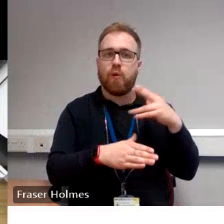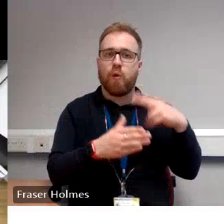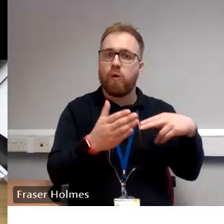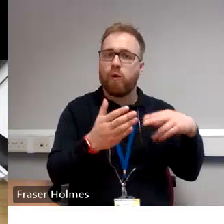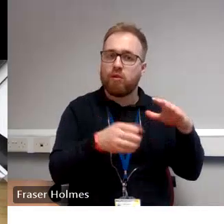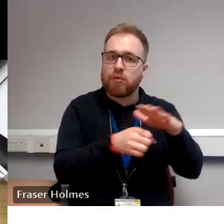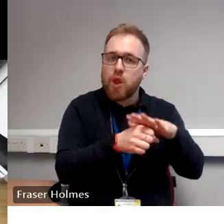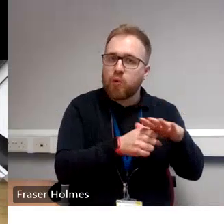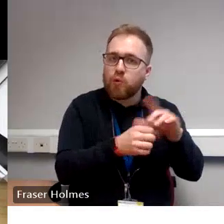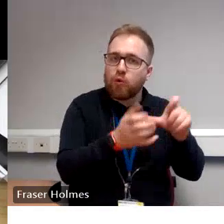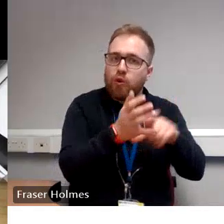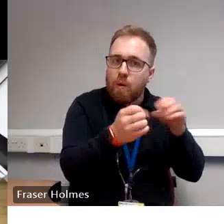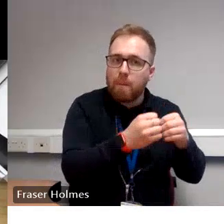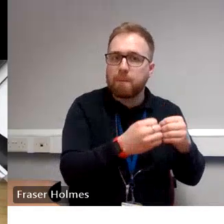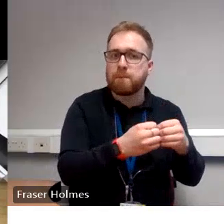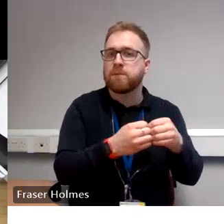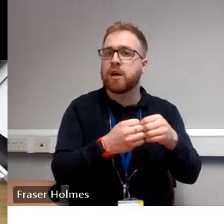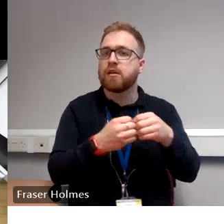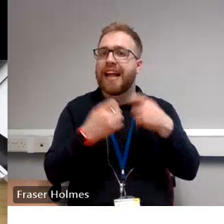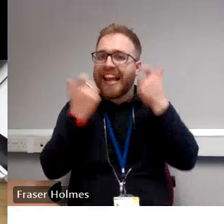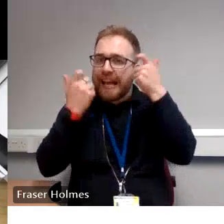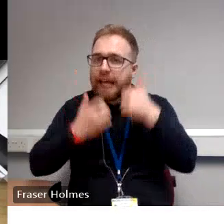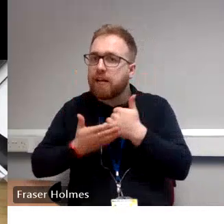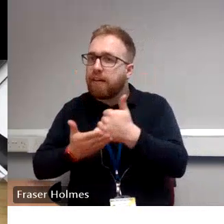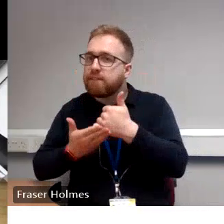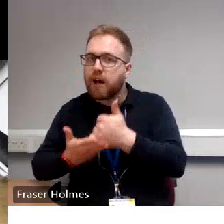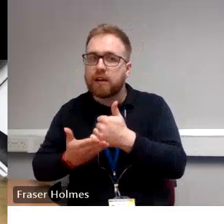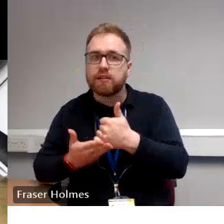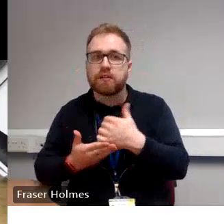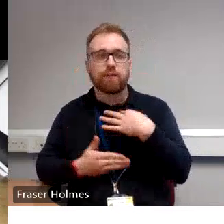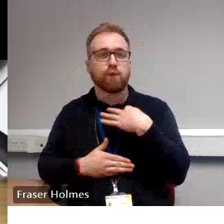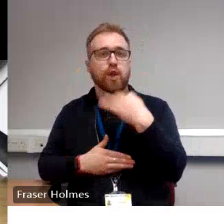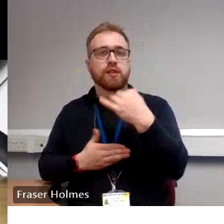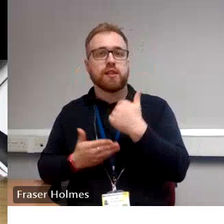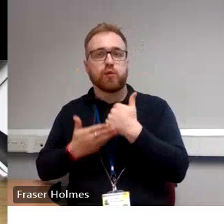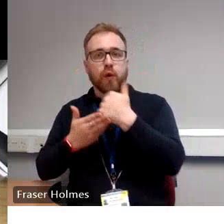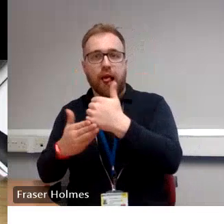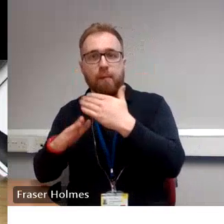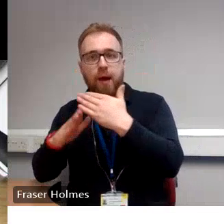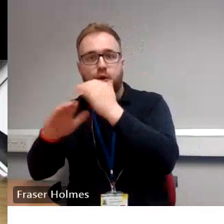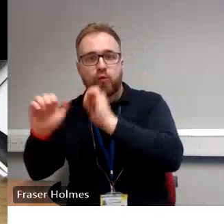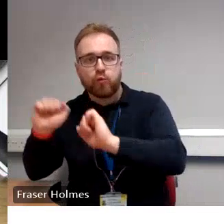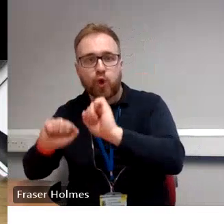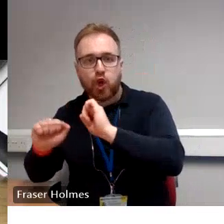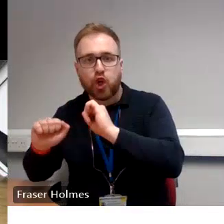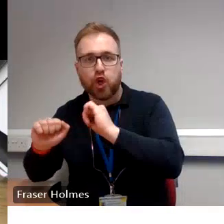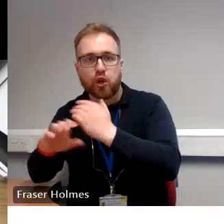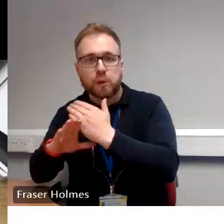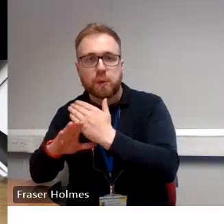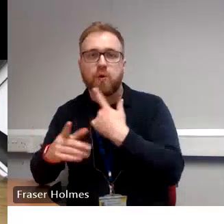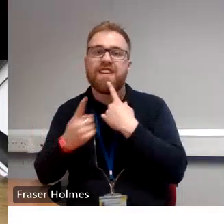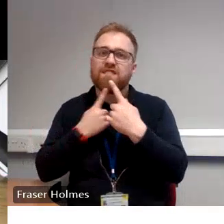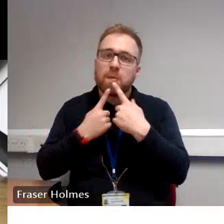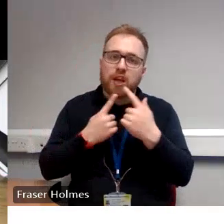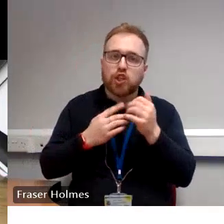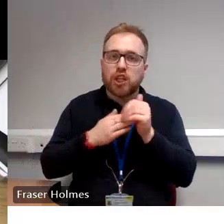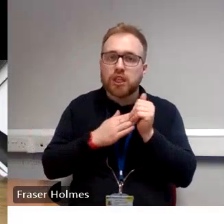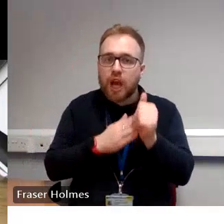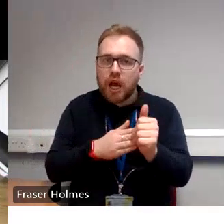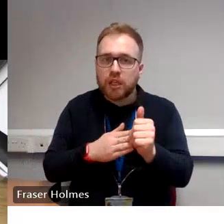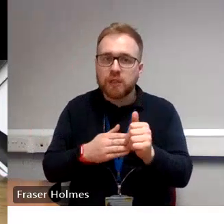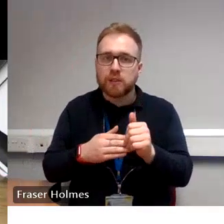legal advice, volunteers to help around the house. It might just be information and guidance, a bit of inside knowledge